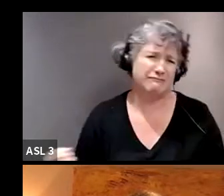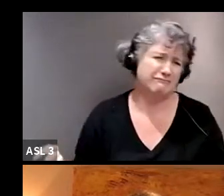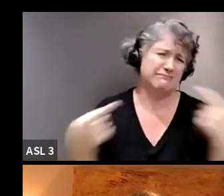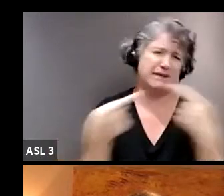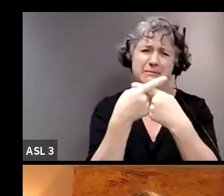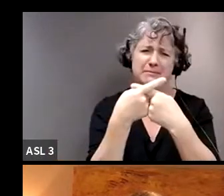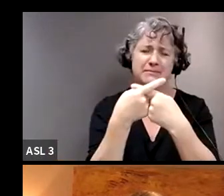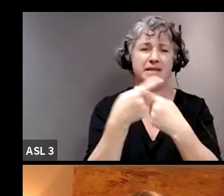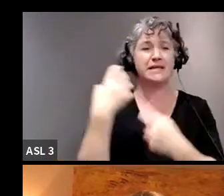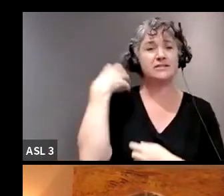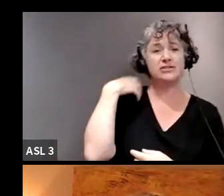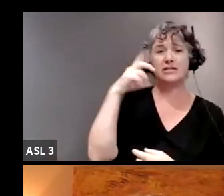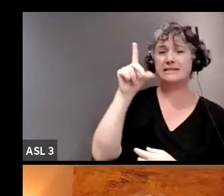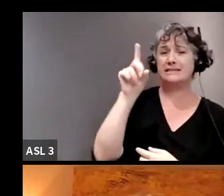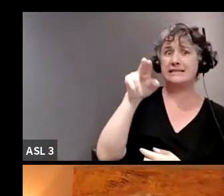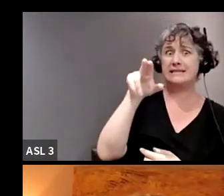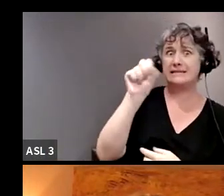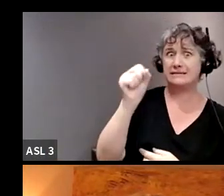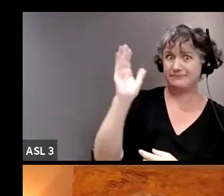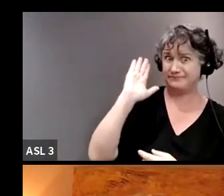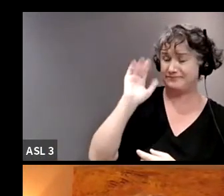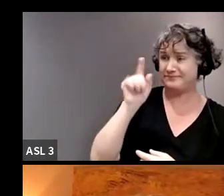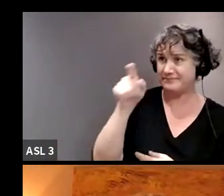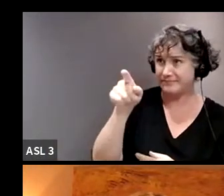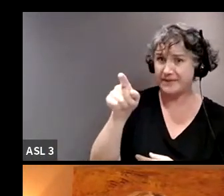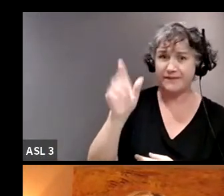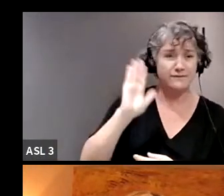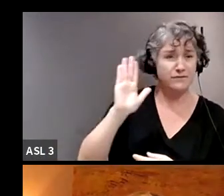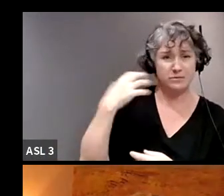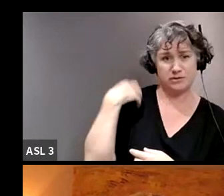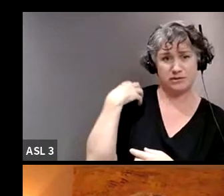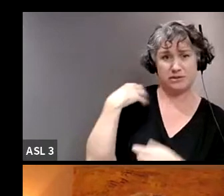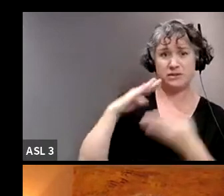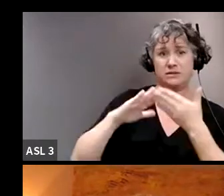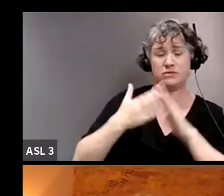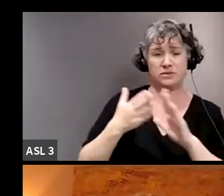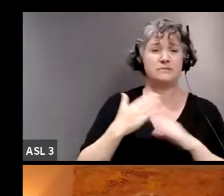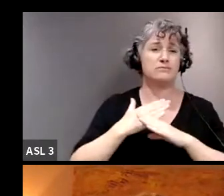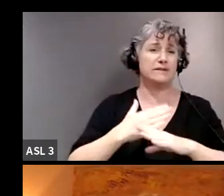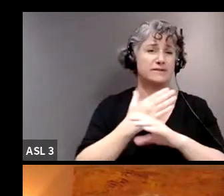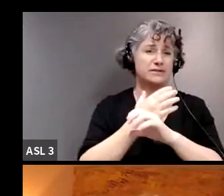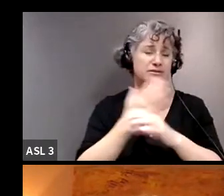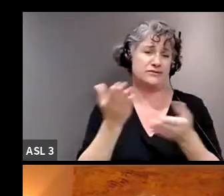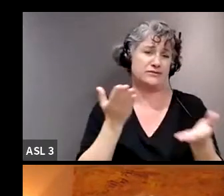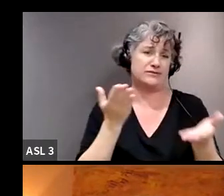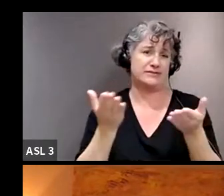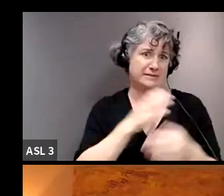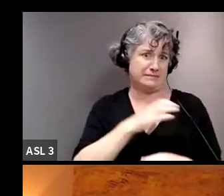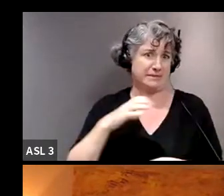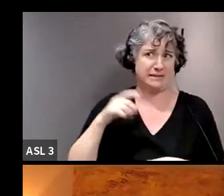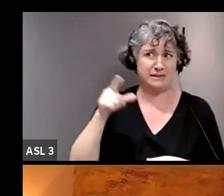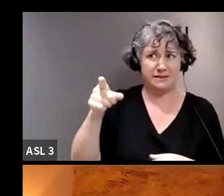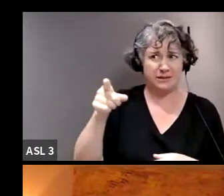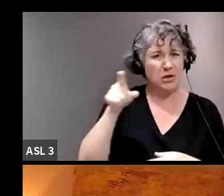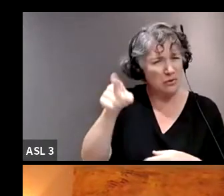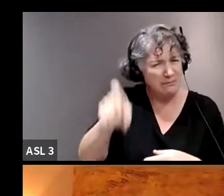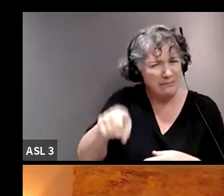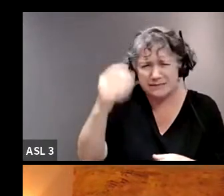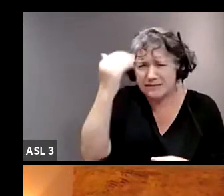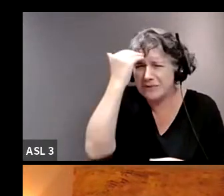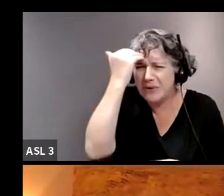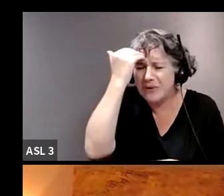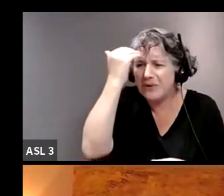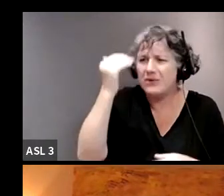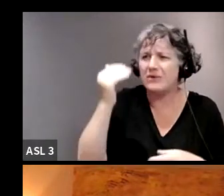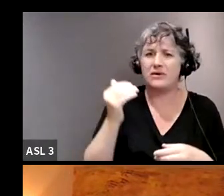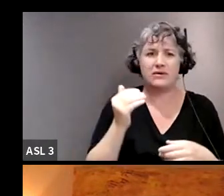chair deans uh surely as as the former chair of the community and protective services committee you're aware of the struggles many